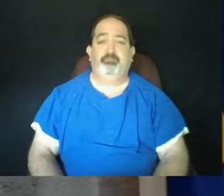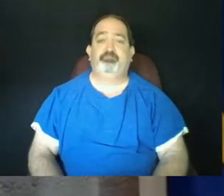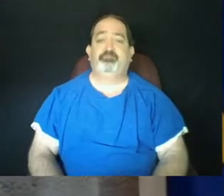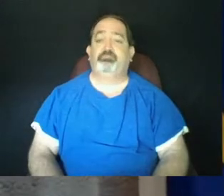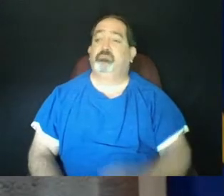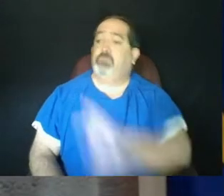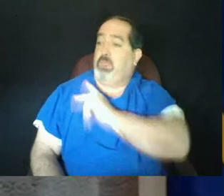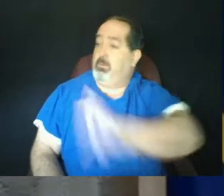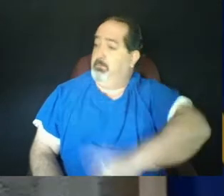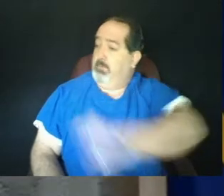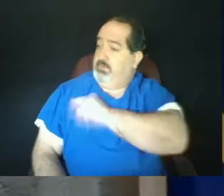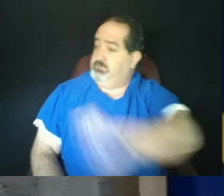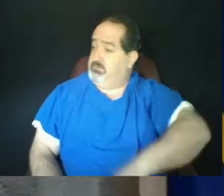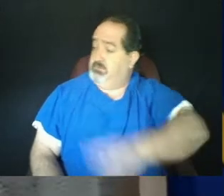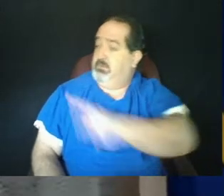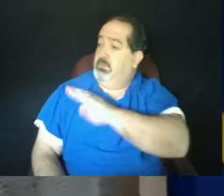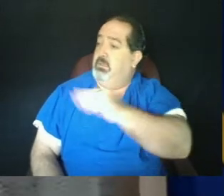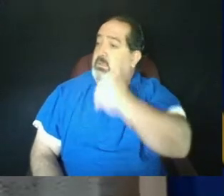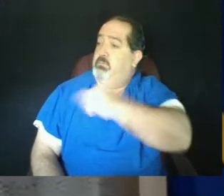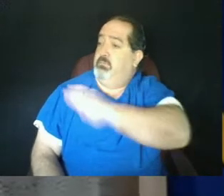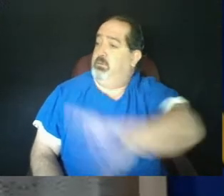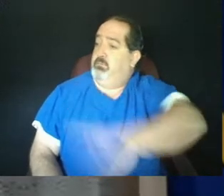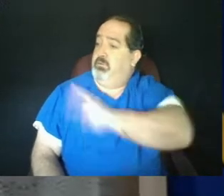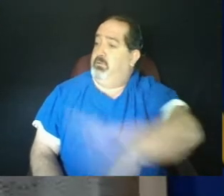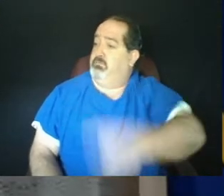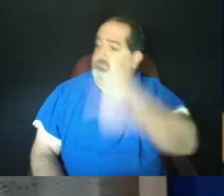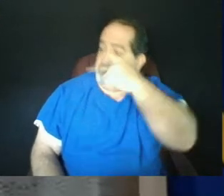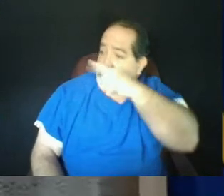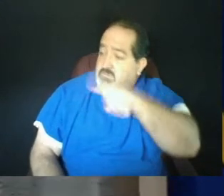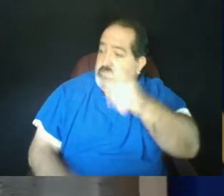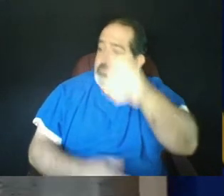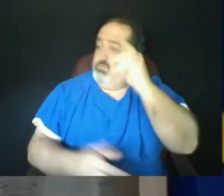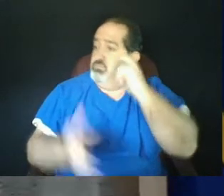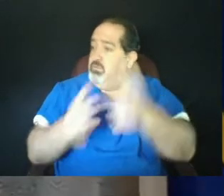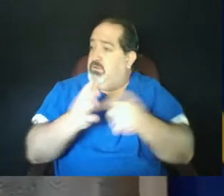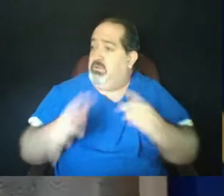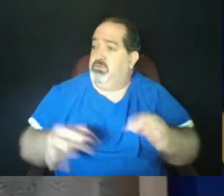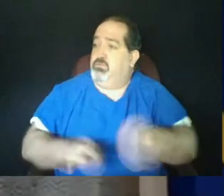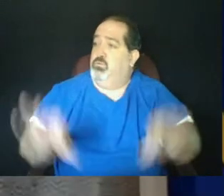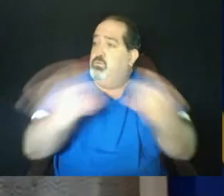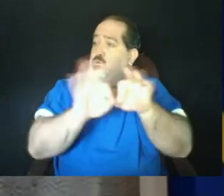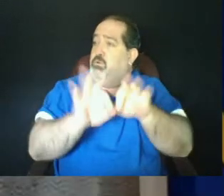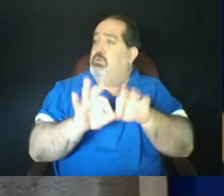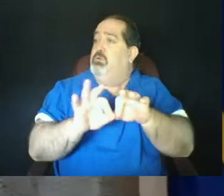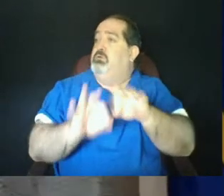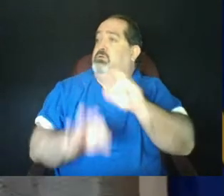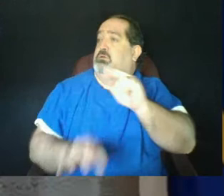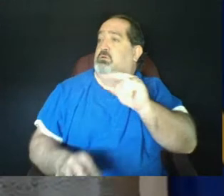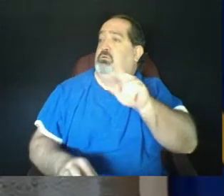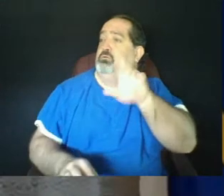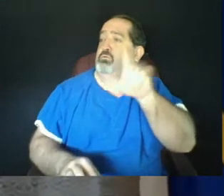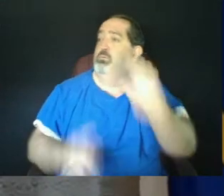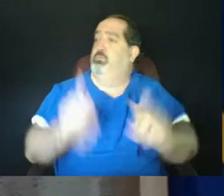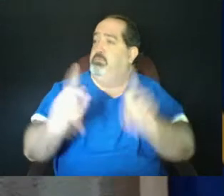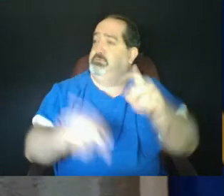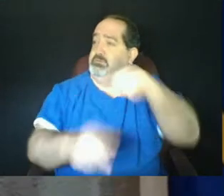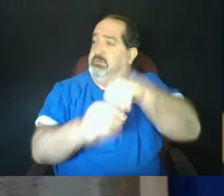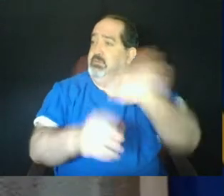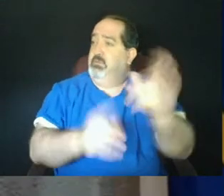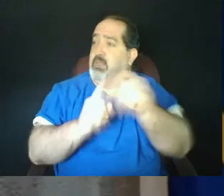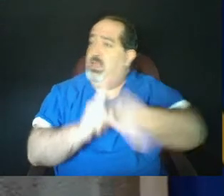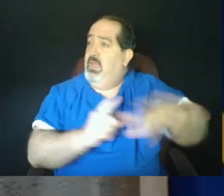Your Majesties, the Baronage of Lyondemere begs leave to recognize worthy nobles of their lands. Let them